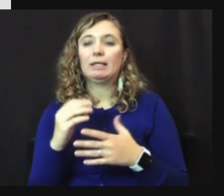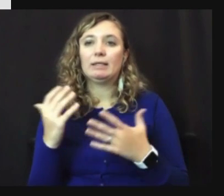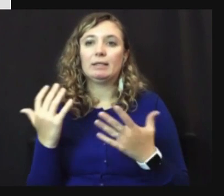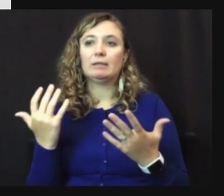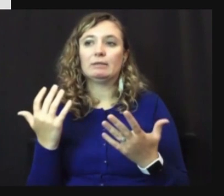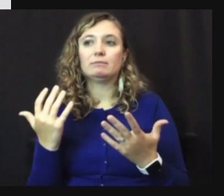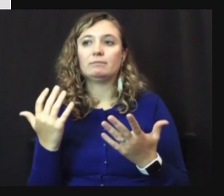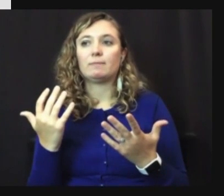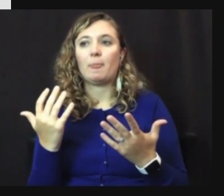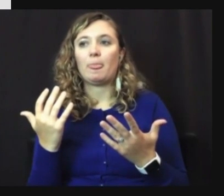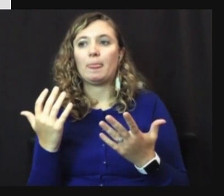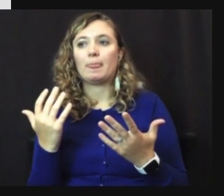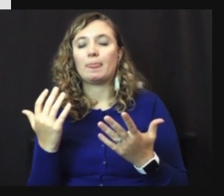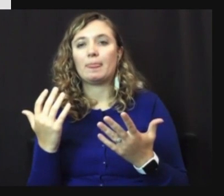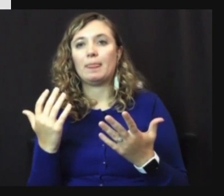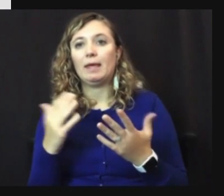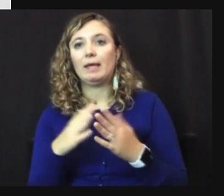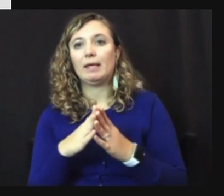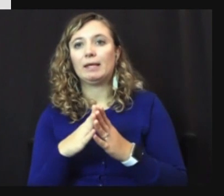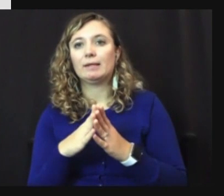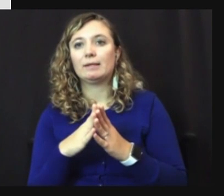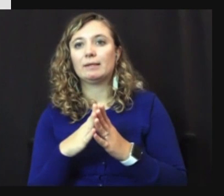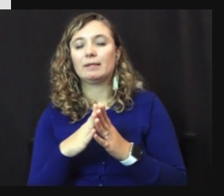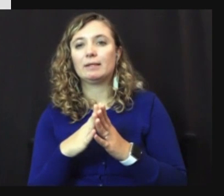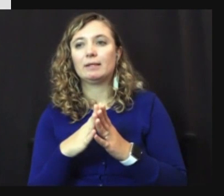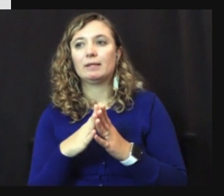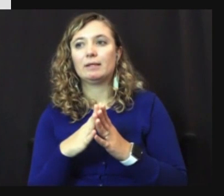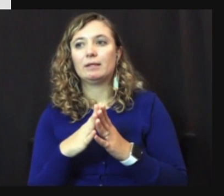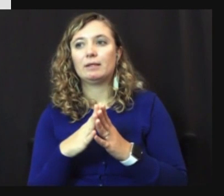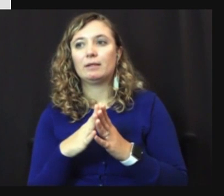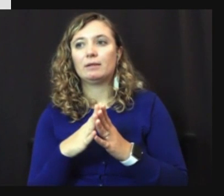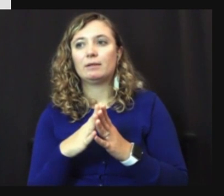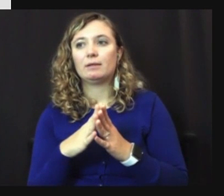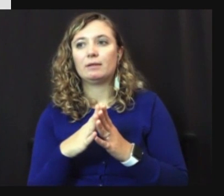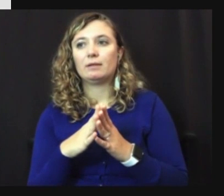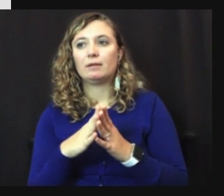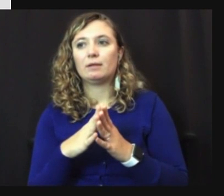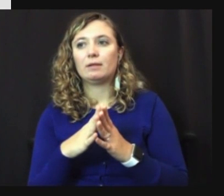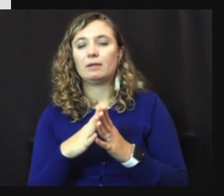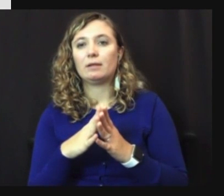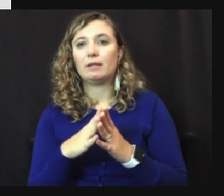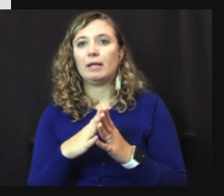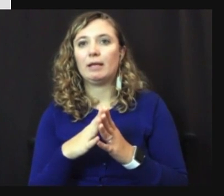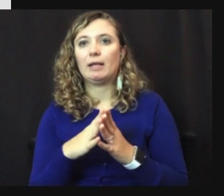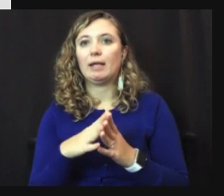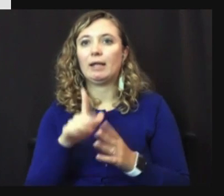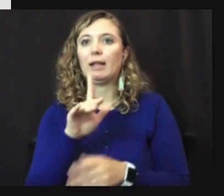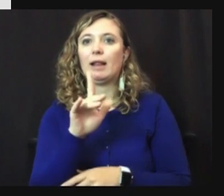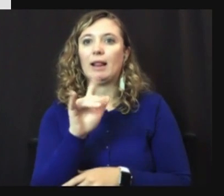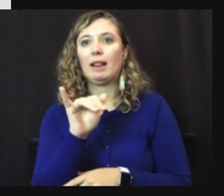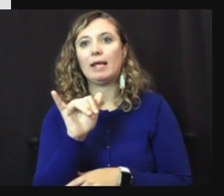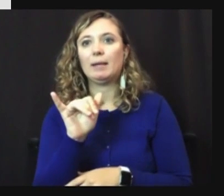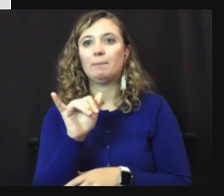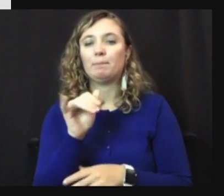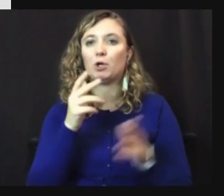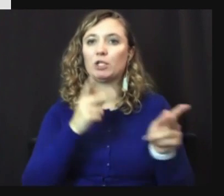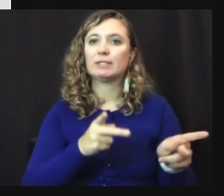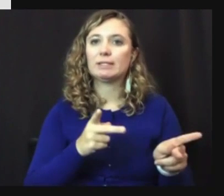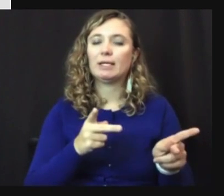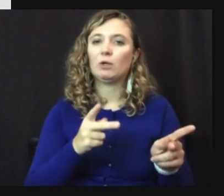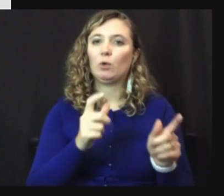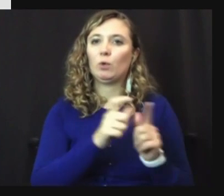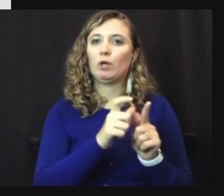in the lay sense and not in the ABA sense, since I know that